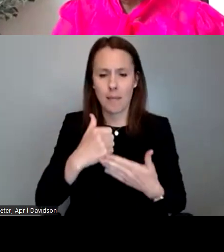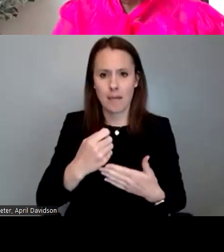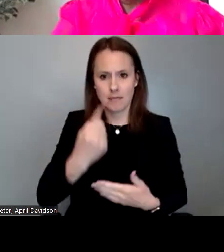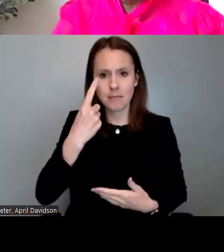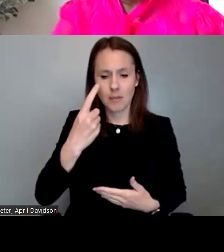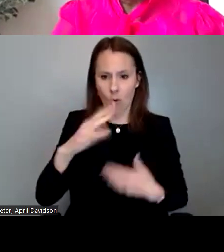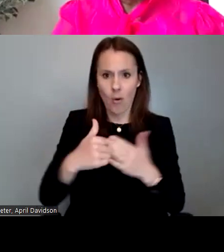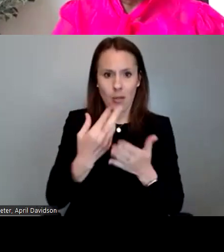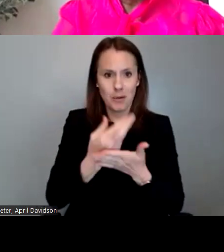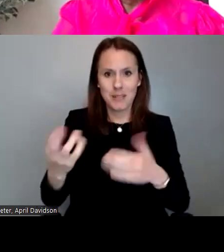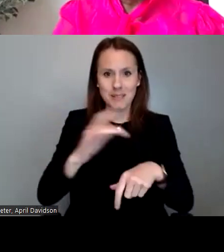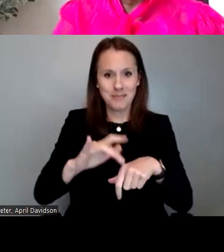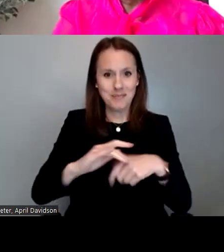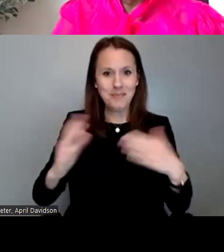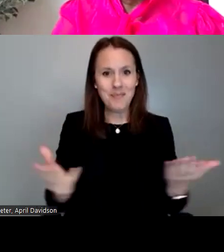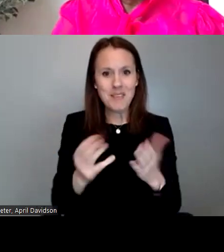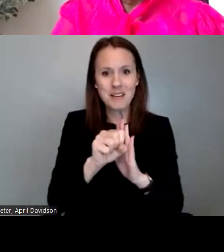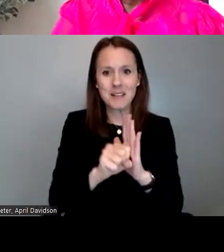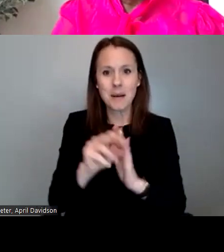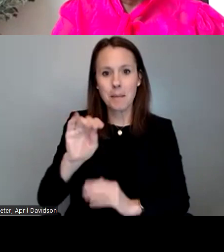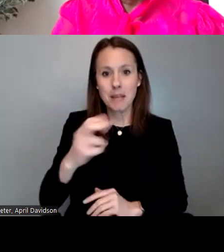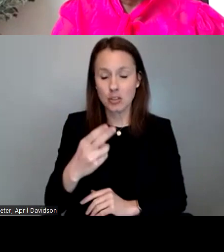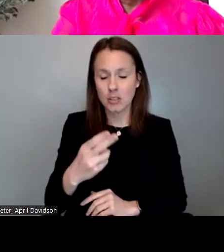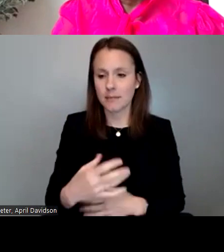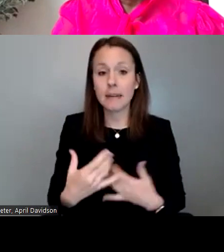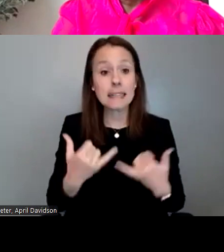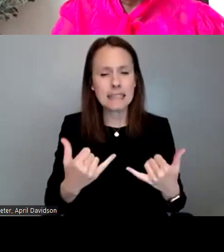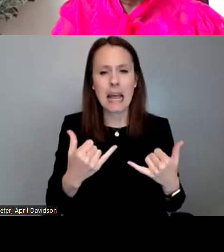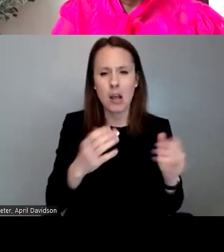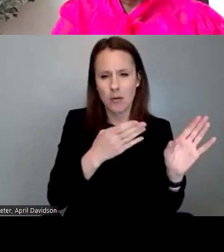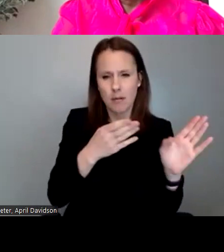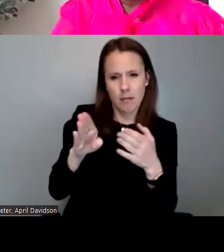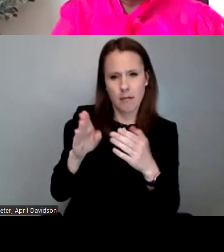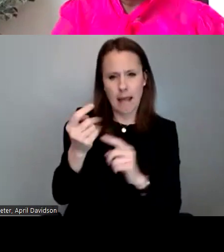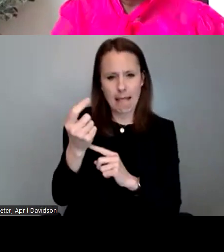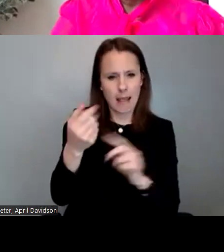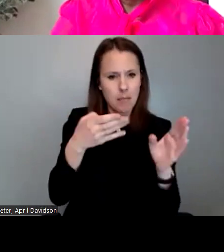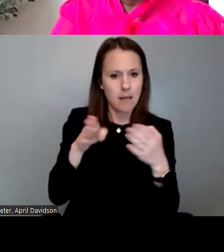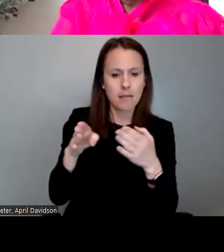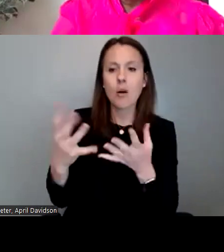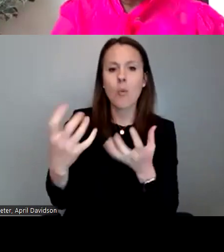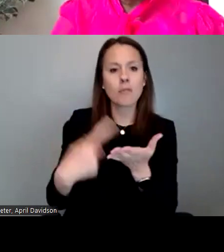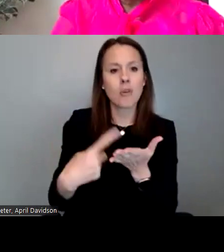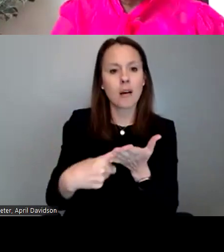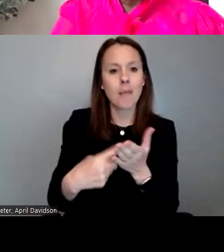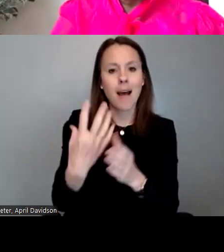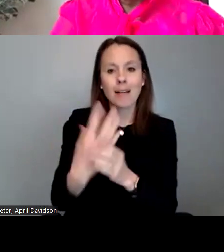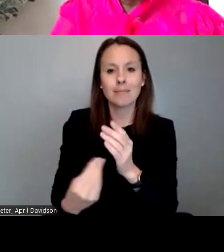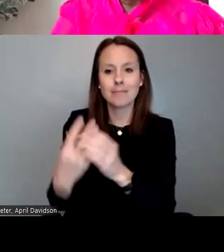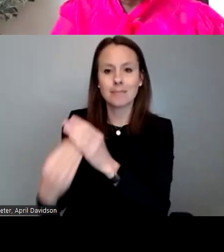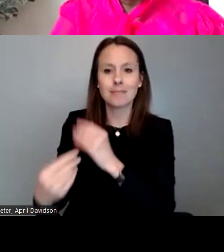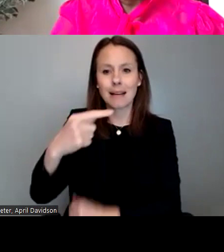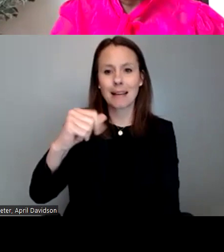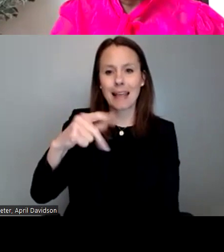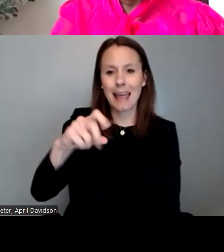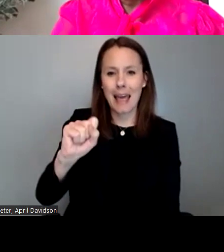are available here in Michigan. But right now, I would like to shift gears just a little bit to talk about the gaps that still